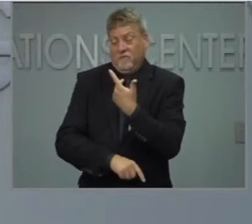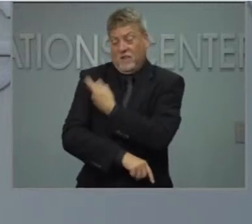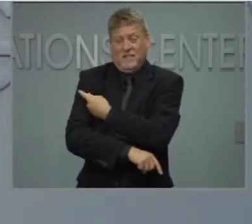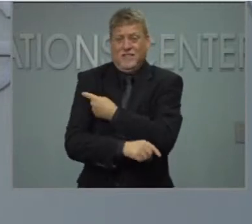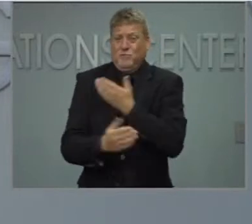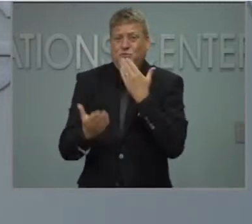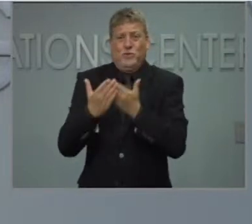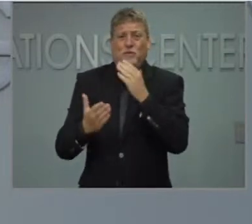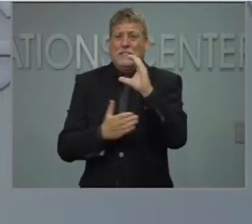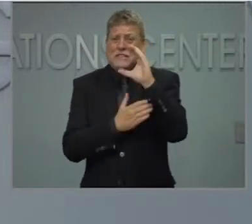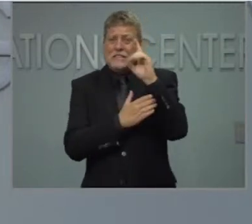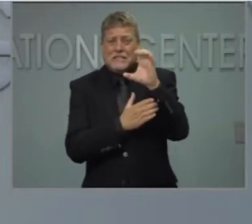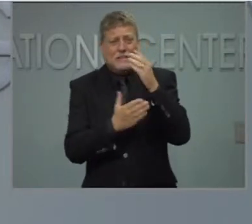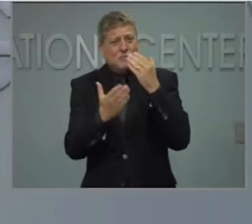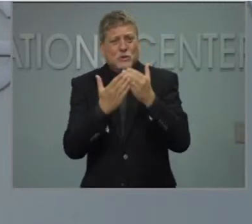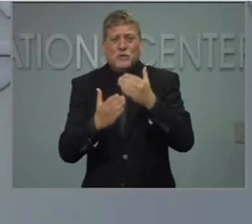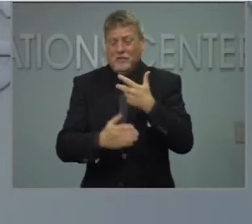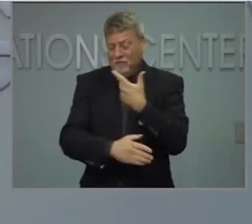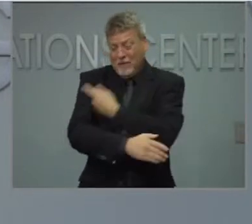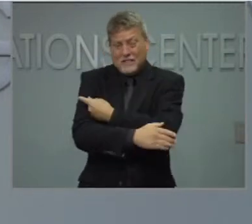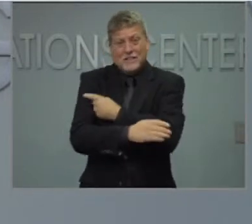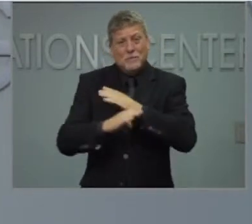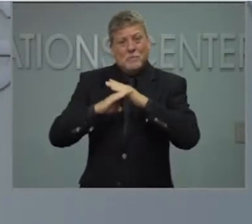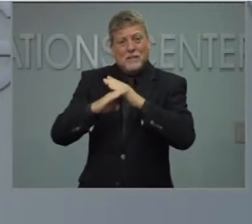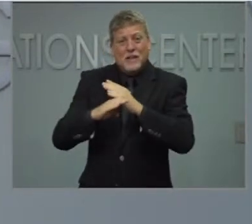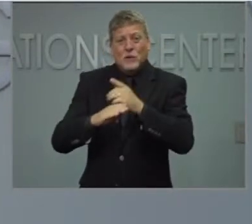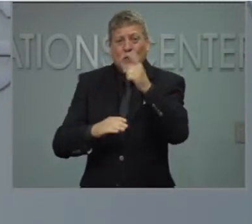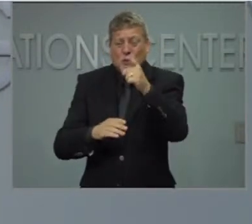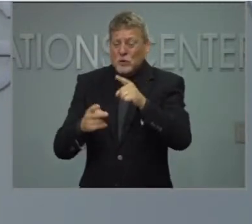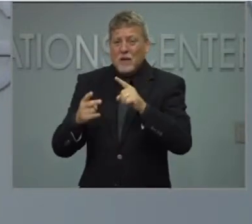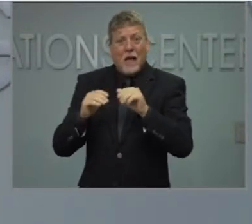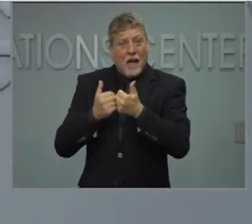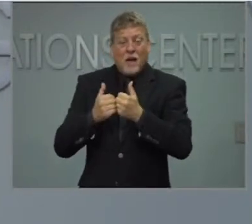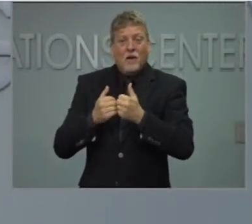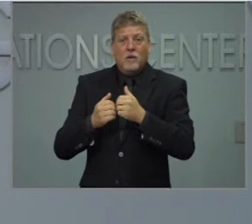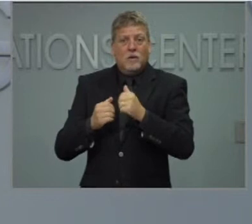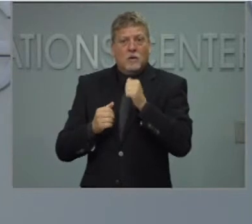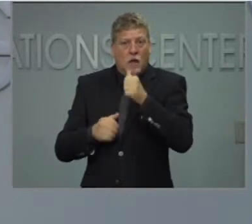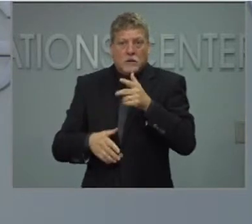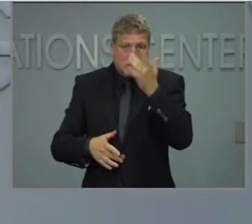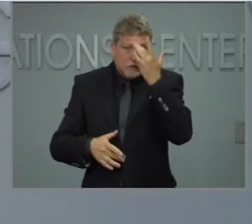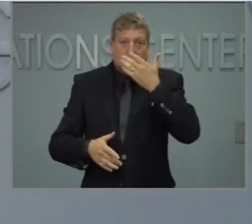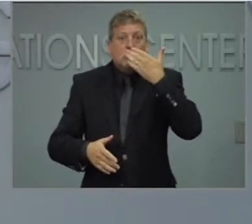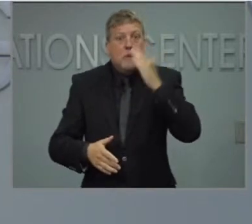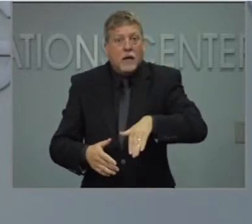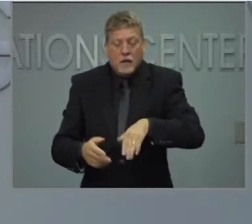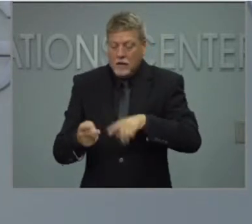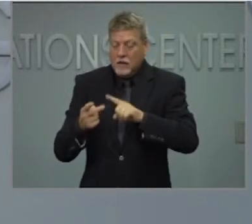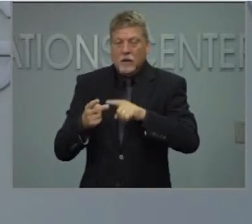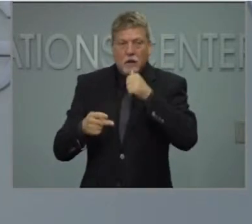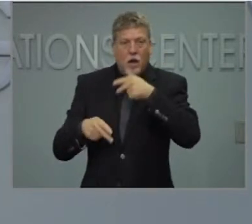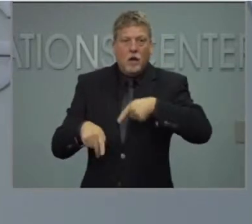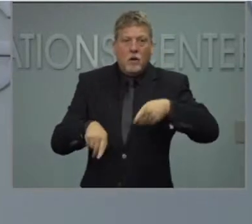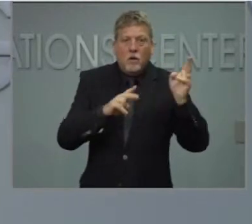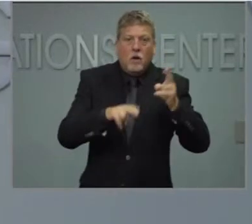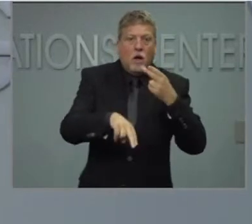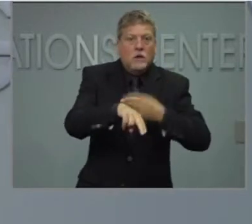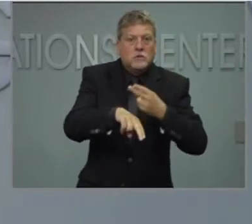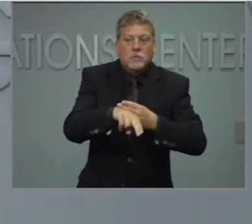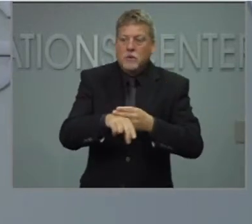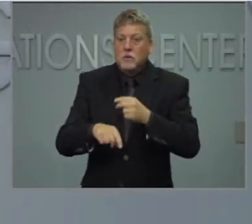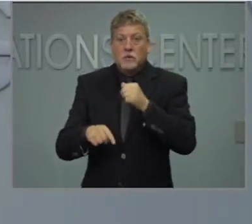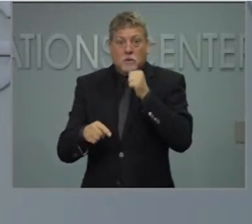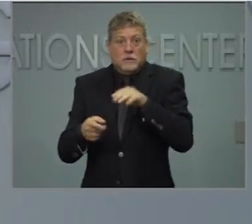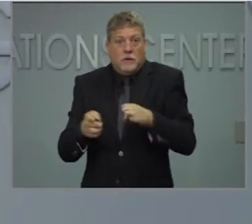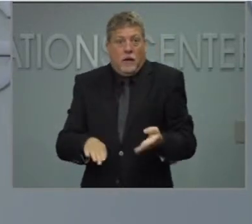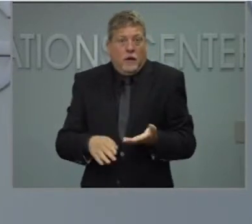from getting severely ill, from getting hospitalized, and from death from this virus. So vaccines are our number one